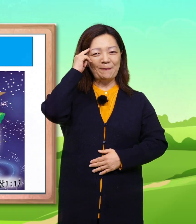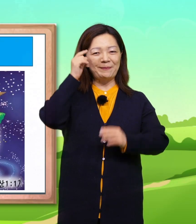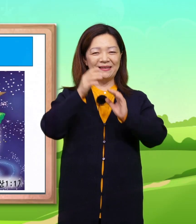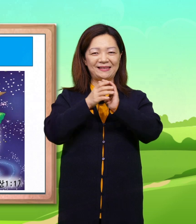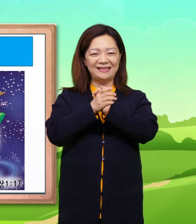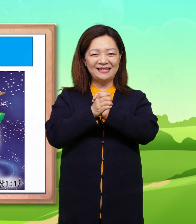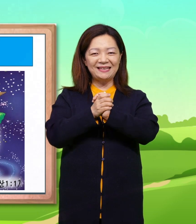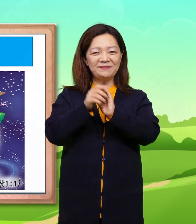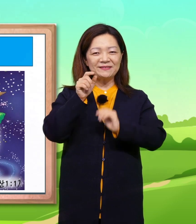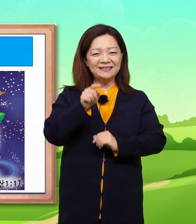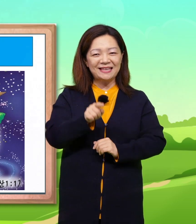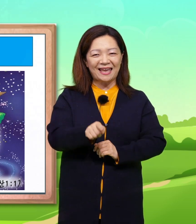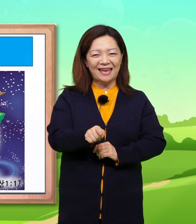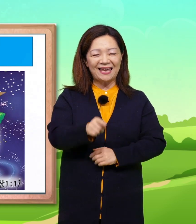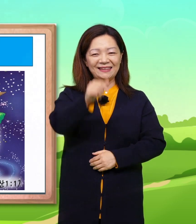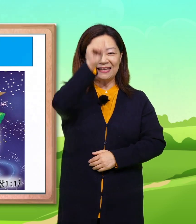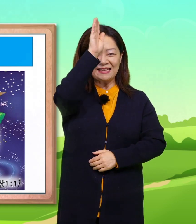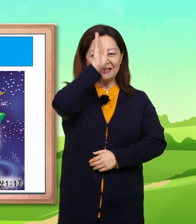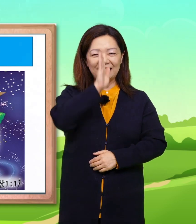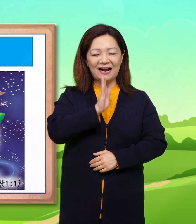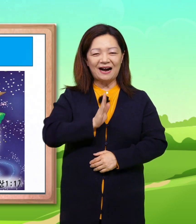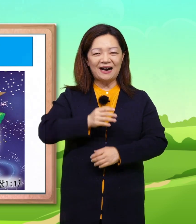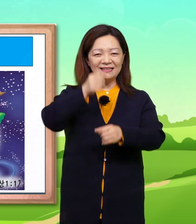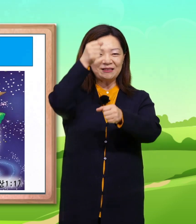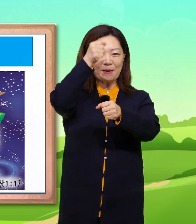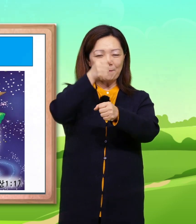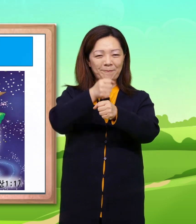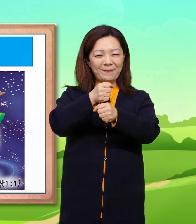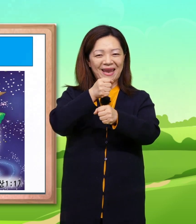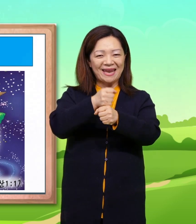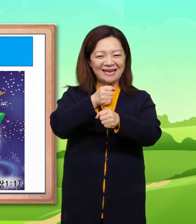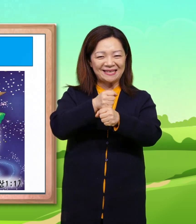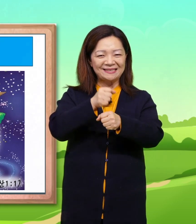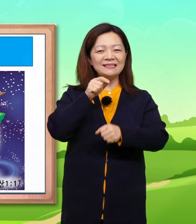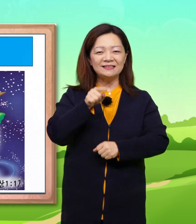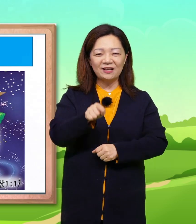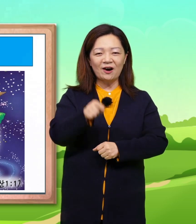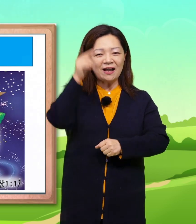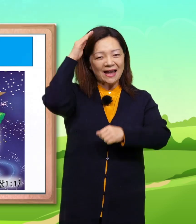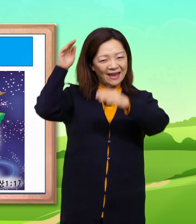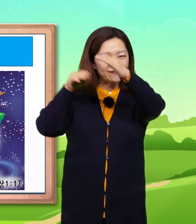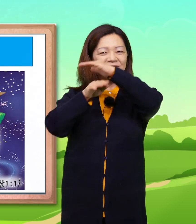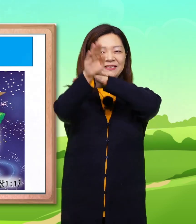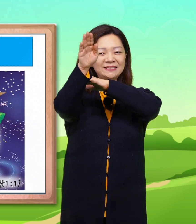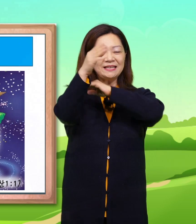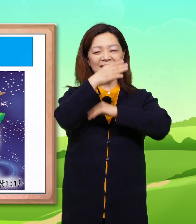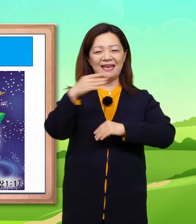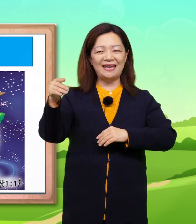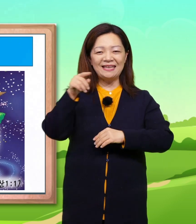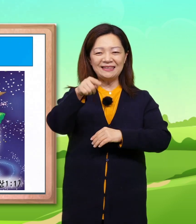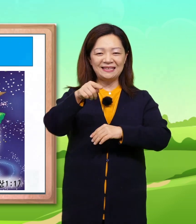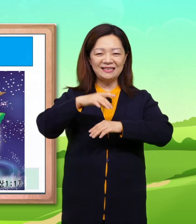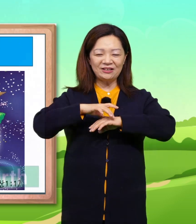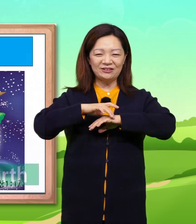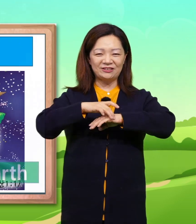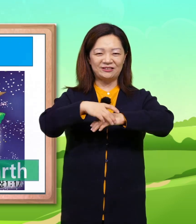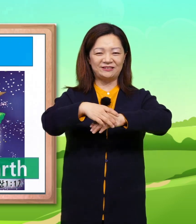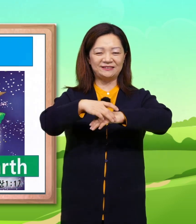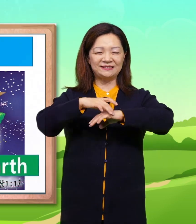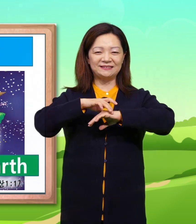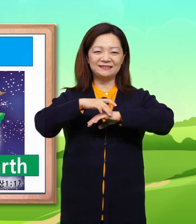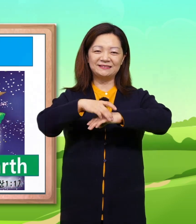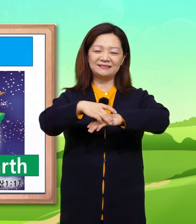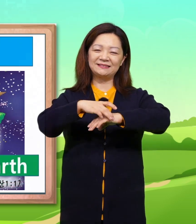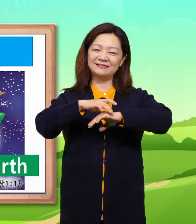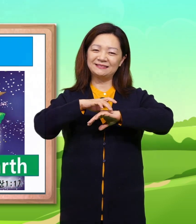I believe that God made the heaven and the